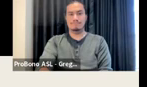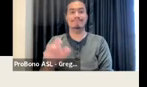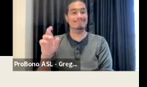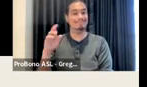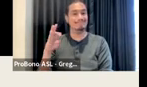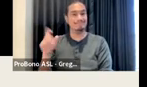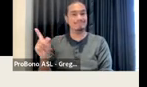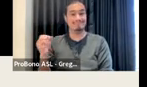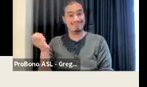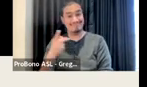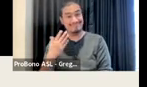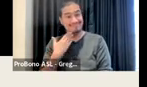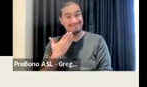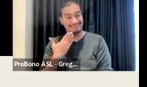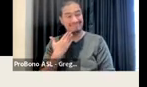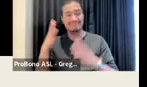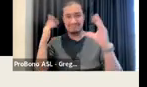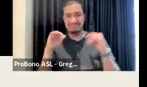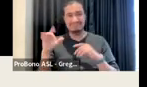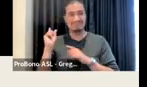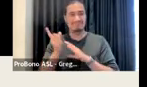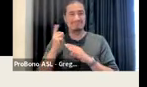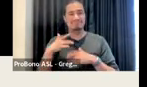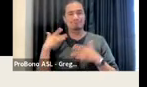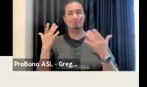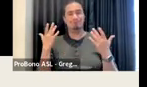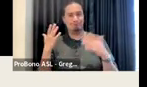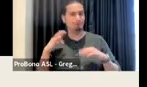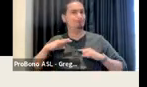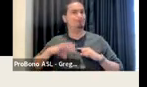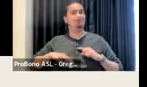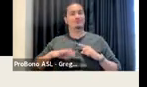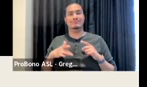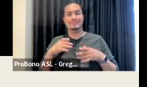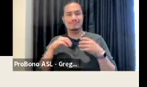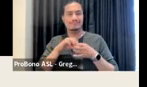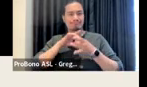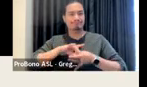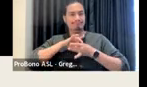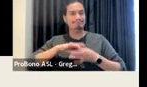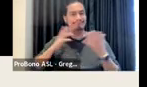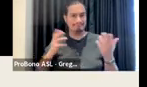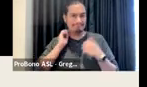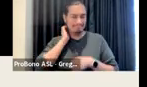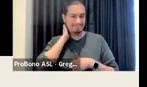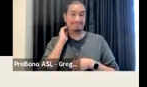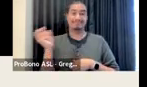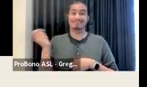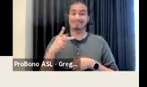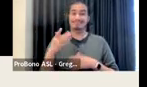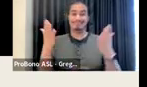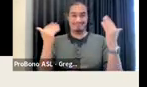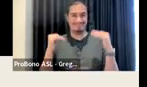Okay, thank you. I hope that minute was rewarding and helpful in helping you ground yourself a little. Okay,